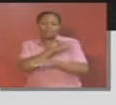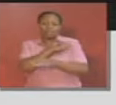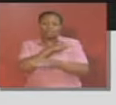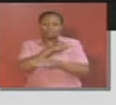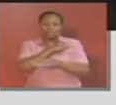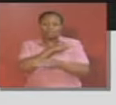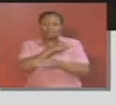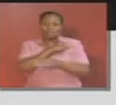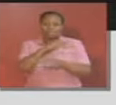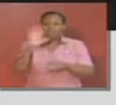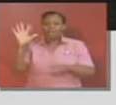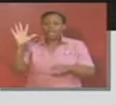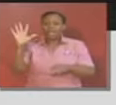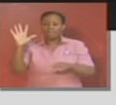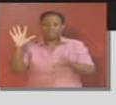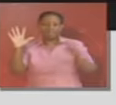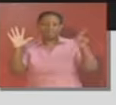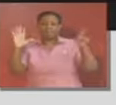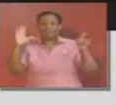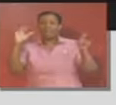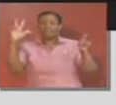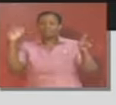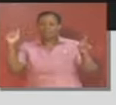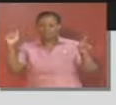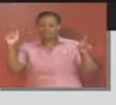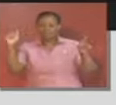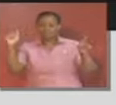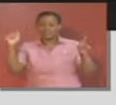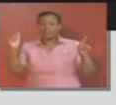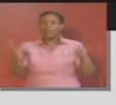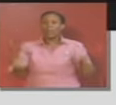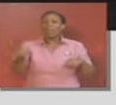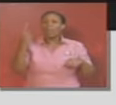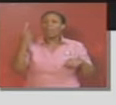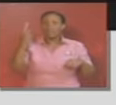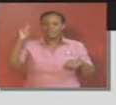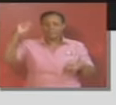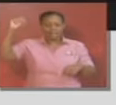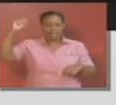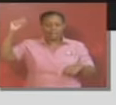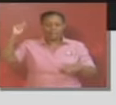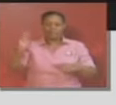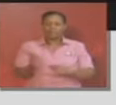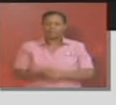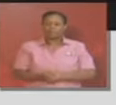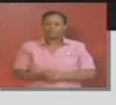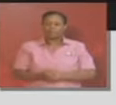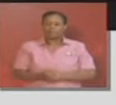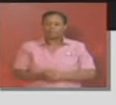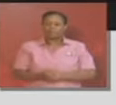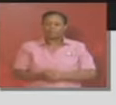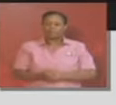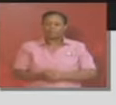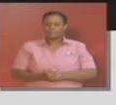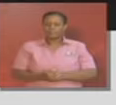and Multi-Training Facility, and 1 at the Scarborough Regional Hospital at Fort King George.